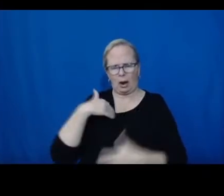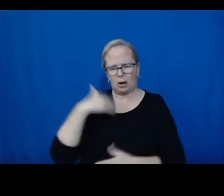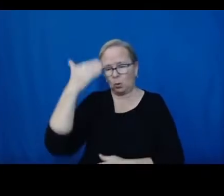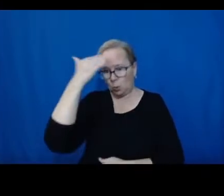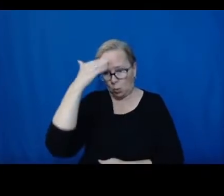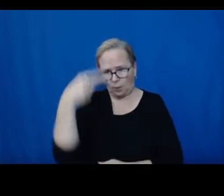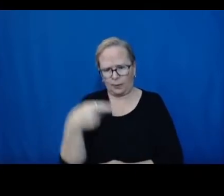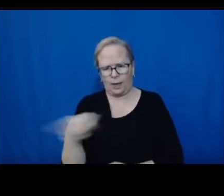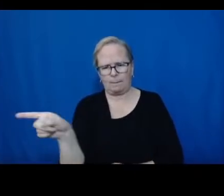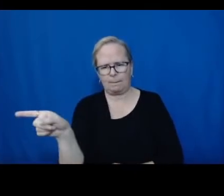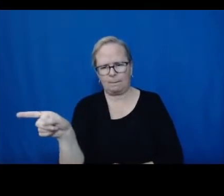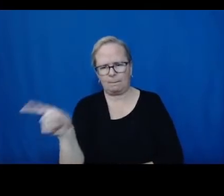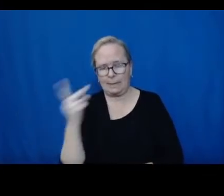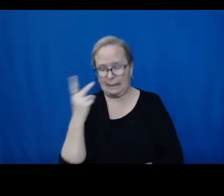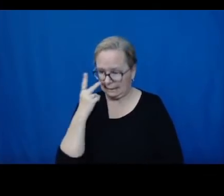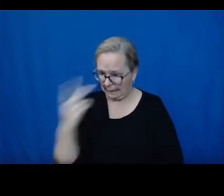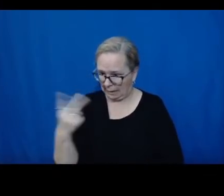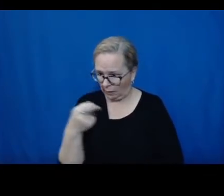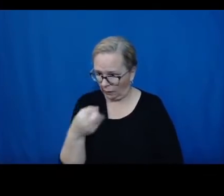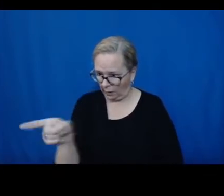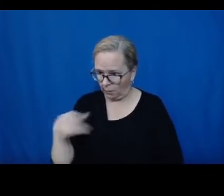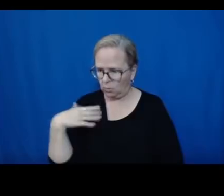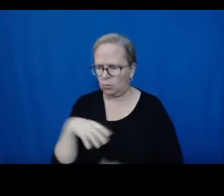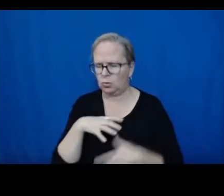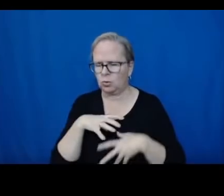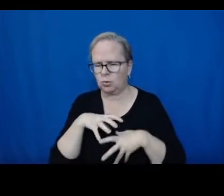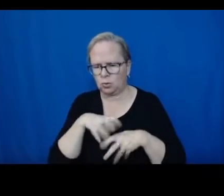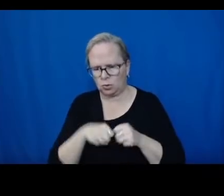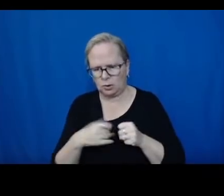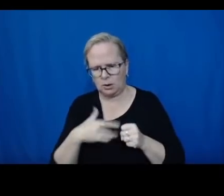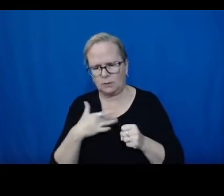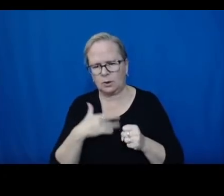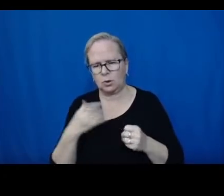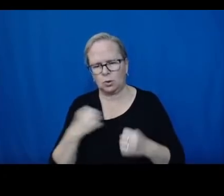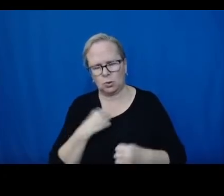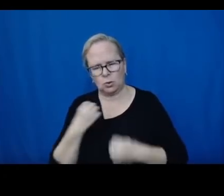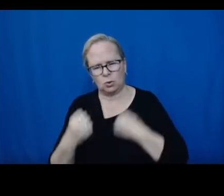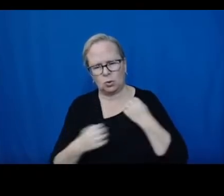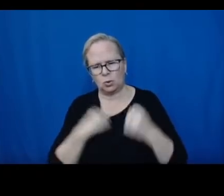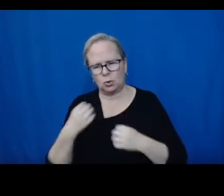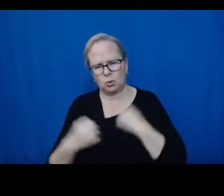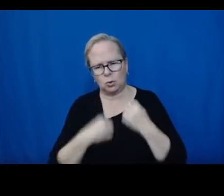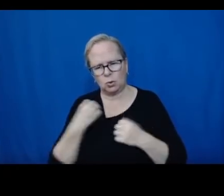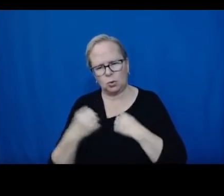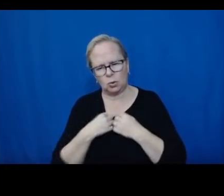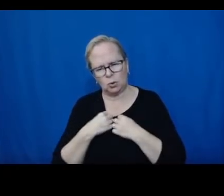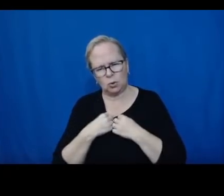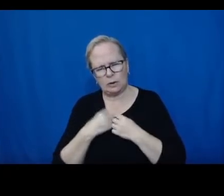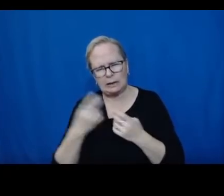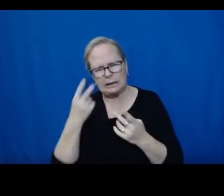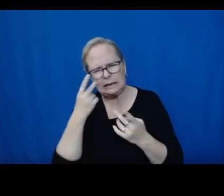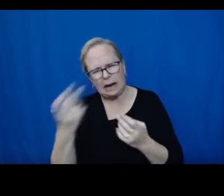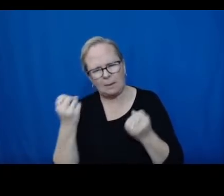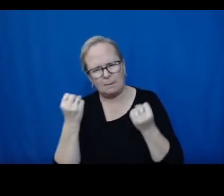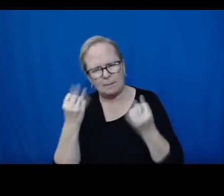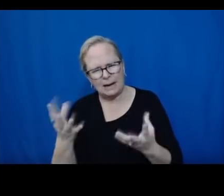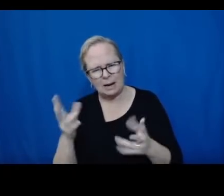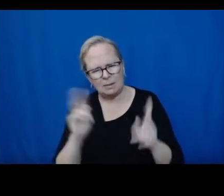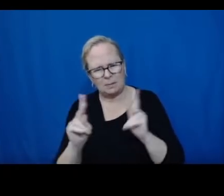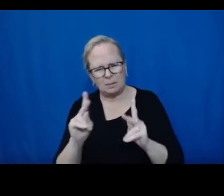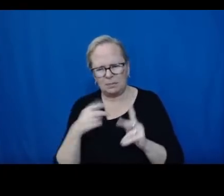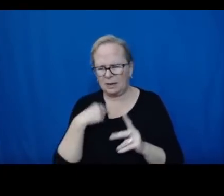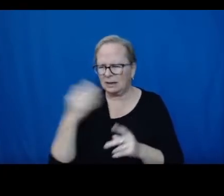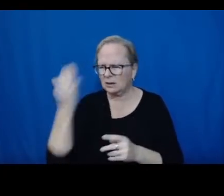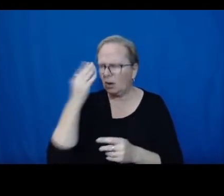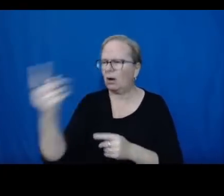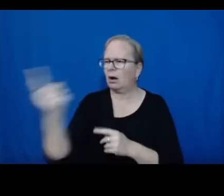very emotional, challenging time for many of them who are seeing a lot of very sick people that